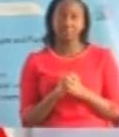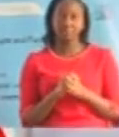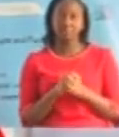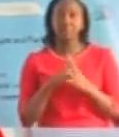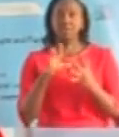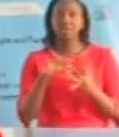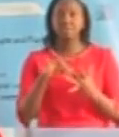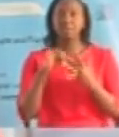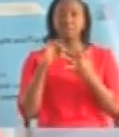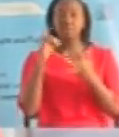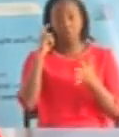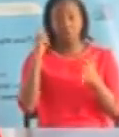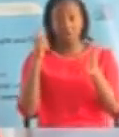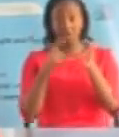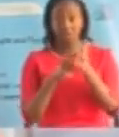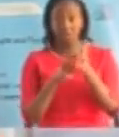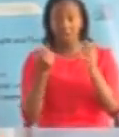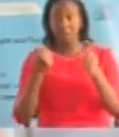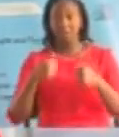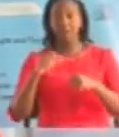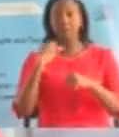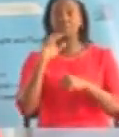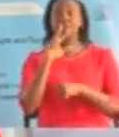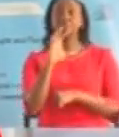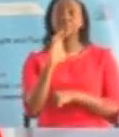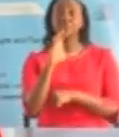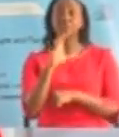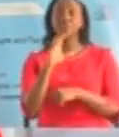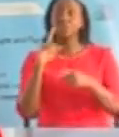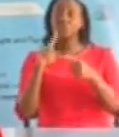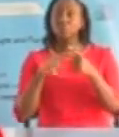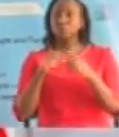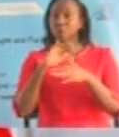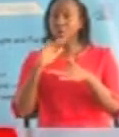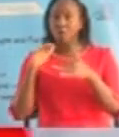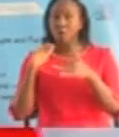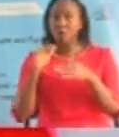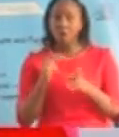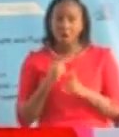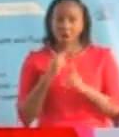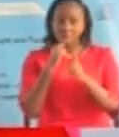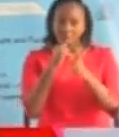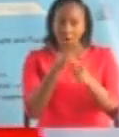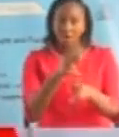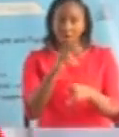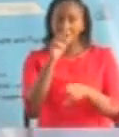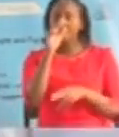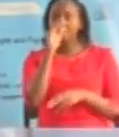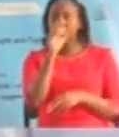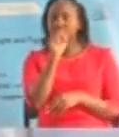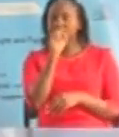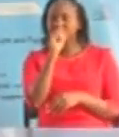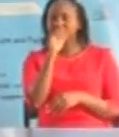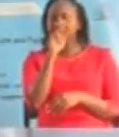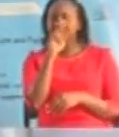Special recognition, Madam Chancellor, also goes to Honorable Simeon Saumanga